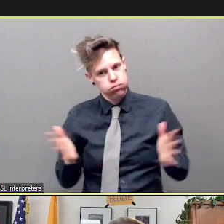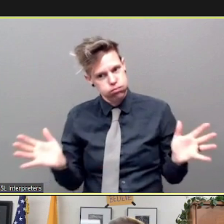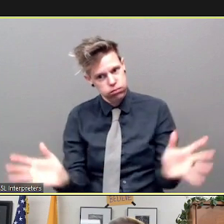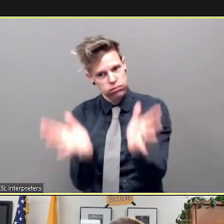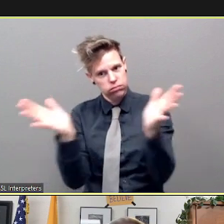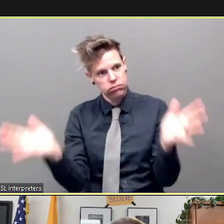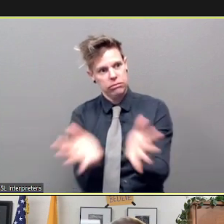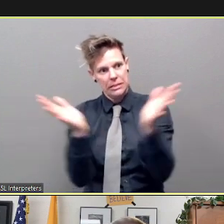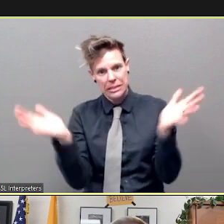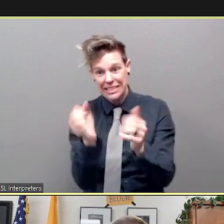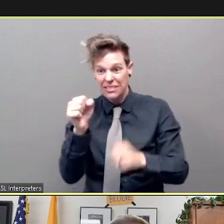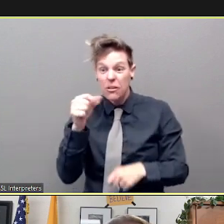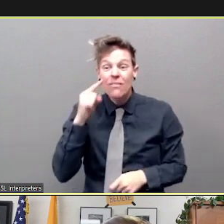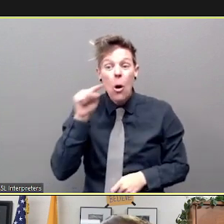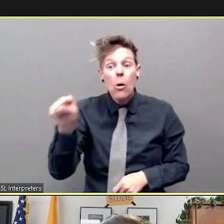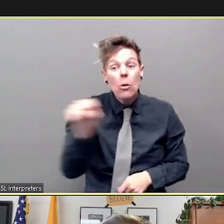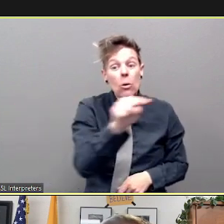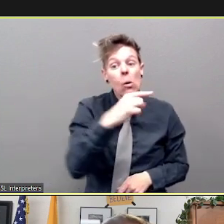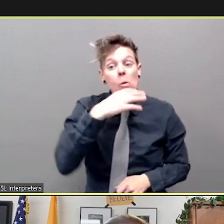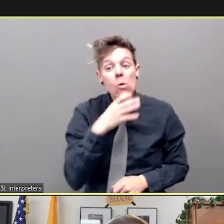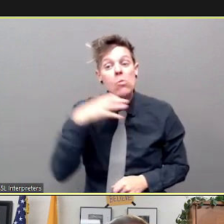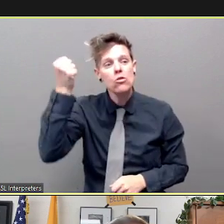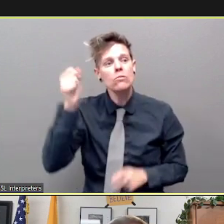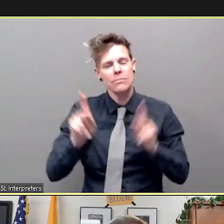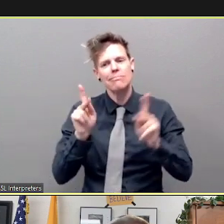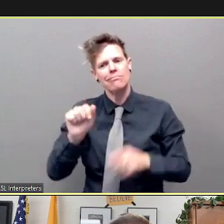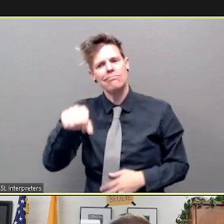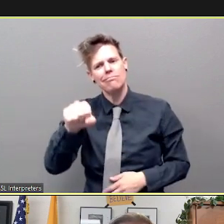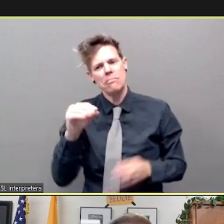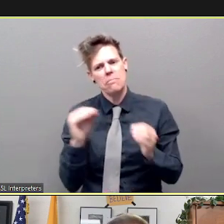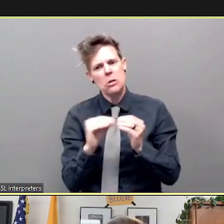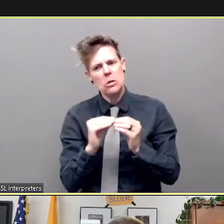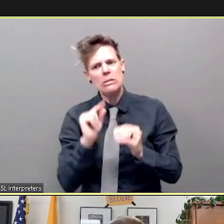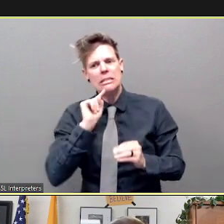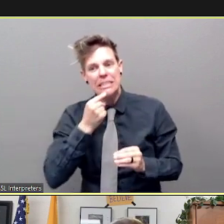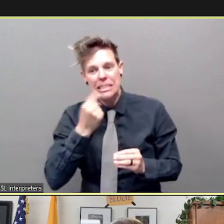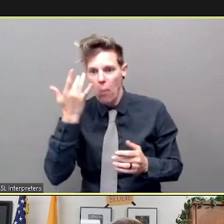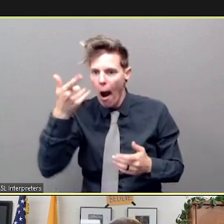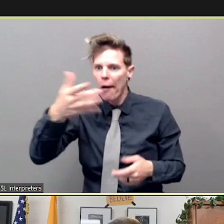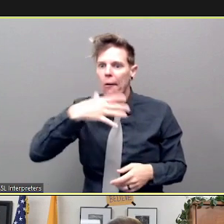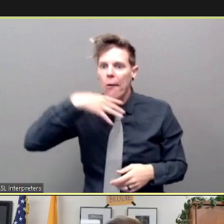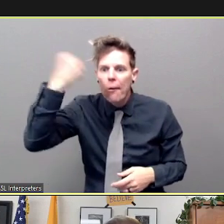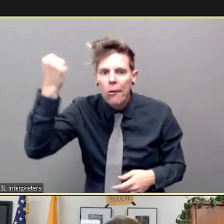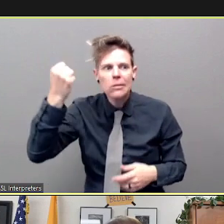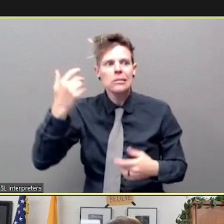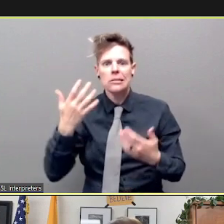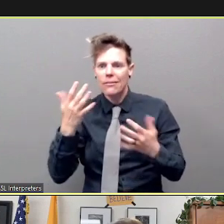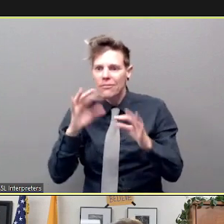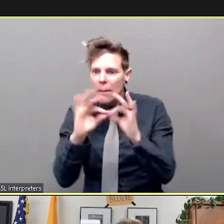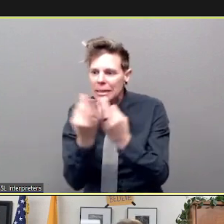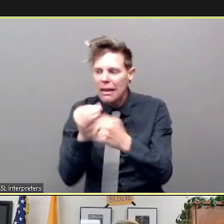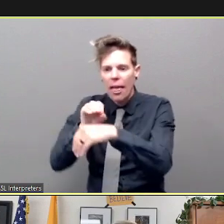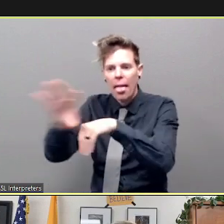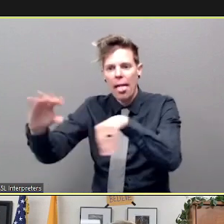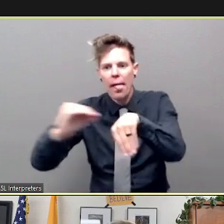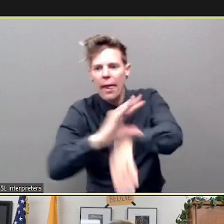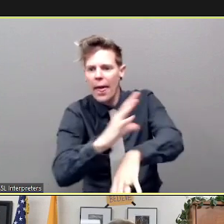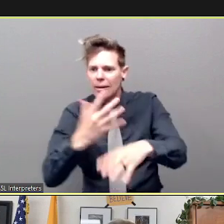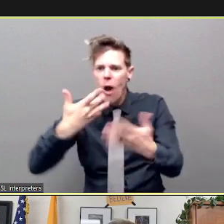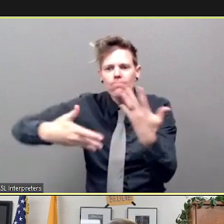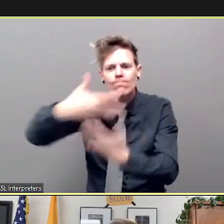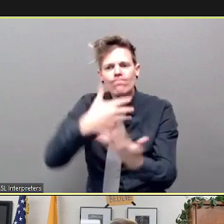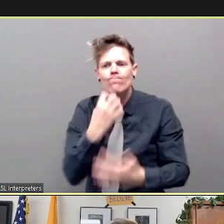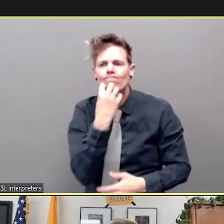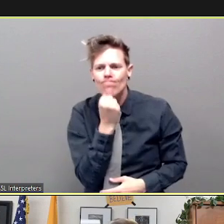or if you have a significant risk factor, or you live with someone who's immunocompromised. I think I have one more slide, and I'm